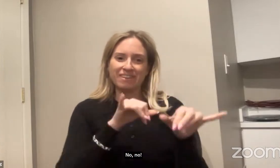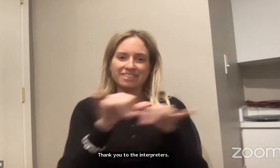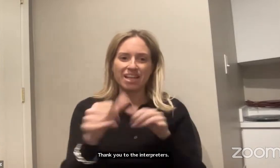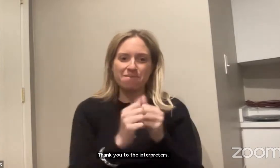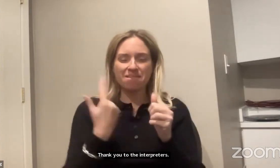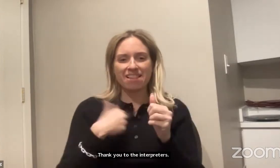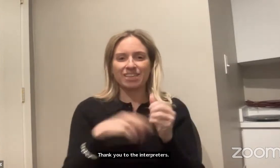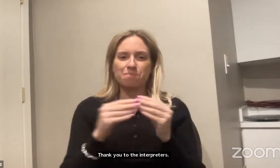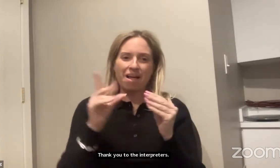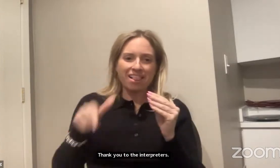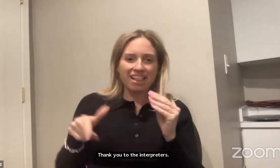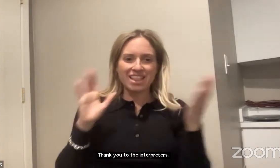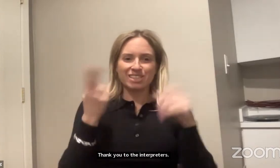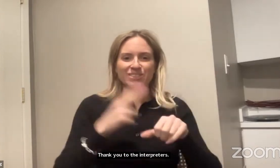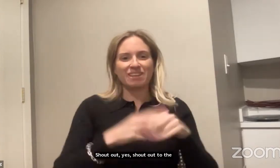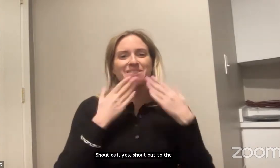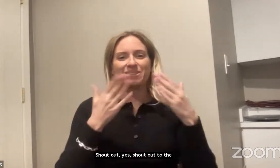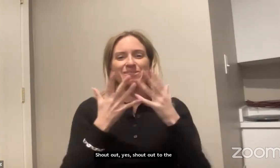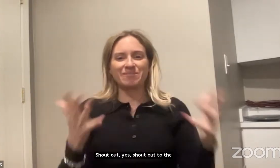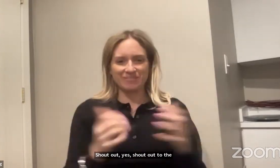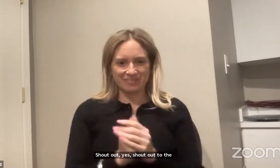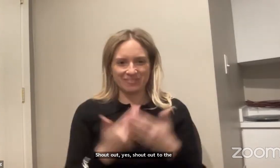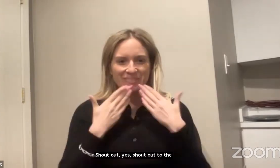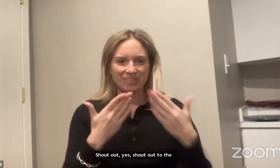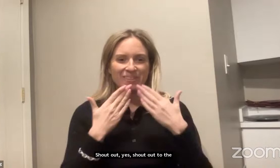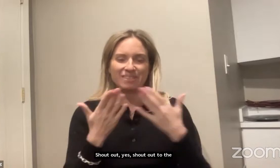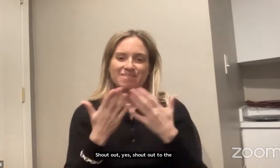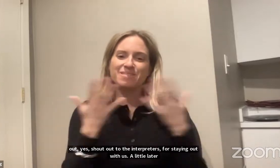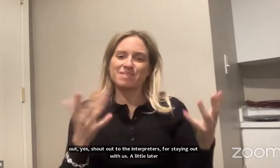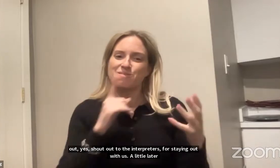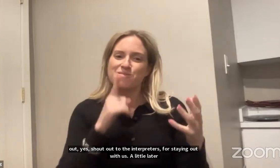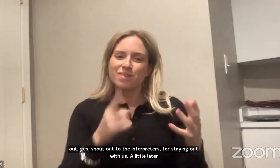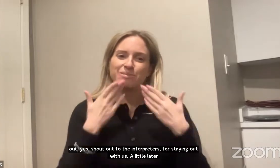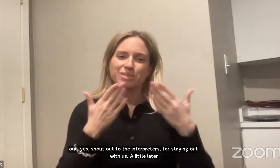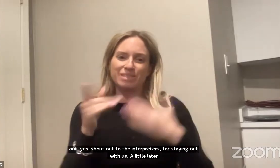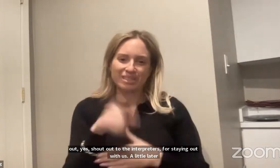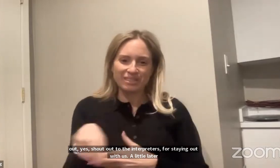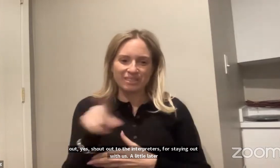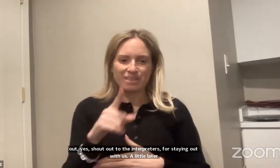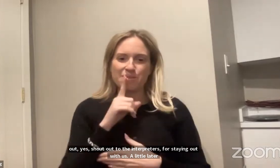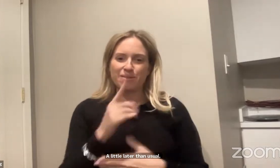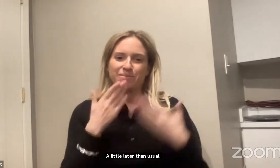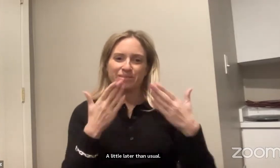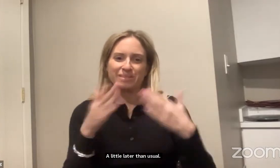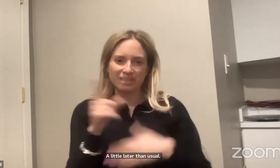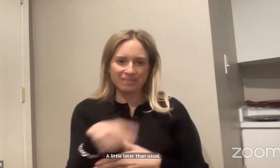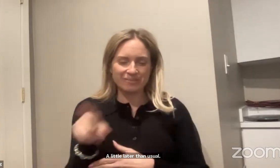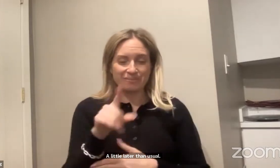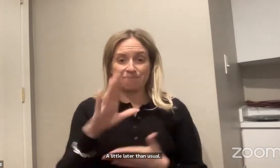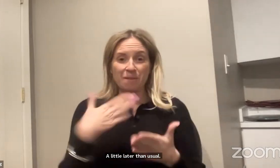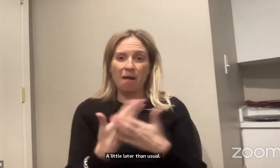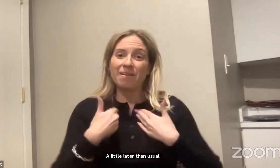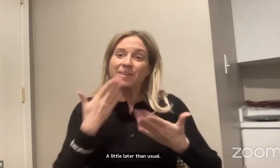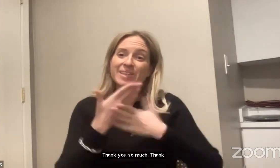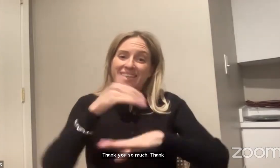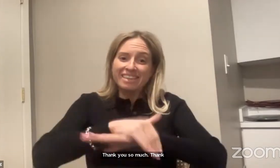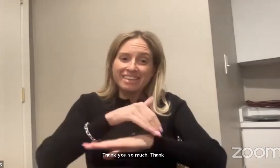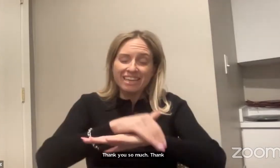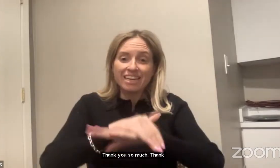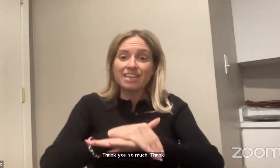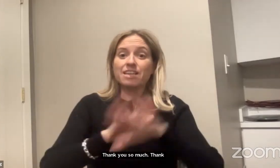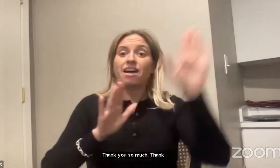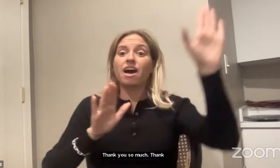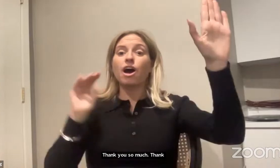a little later than usual. Thank you you. so much. Thank you so much. We really appreciate y'all. We really appreciate y'all. Everyone have a great night. Great rest of your